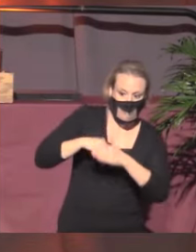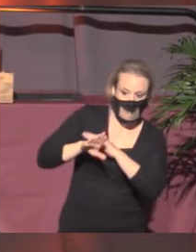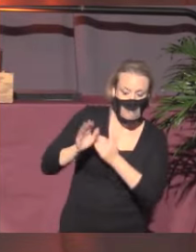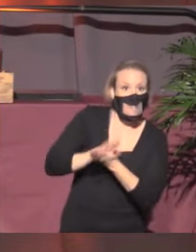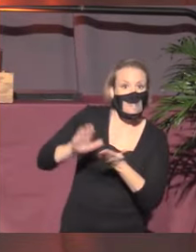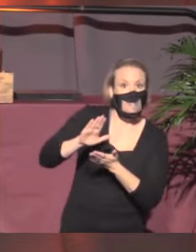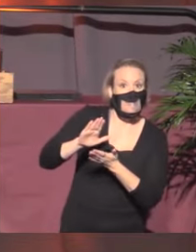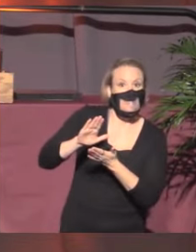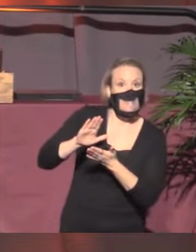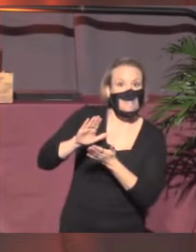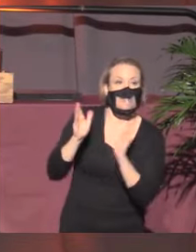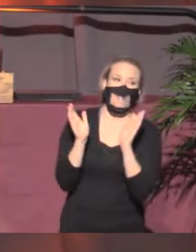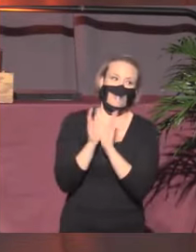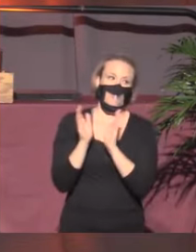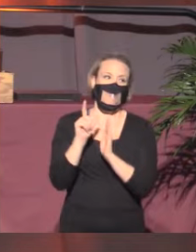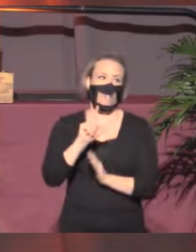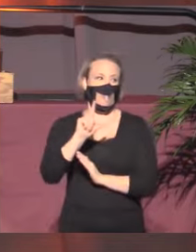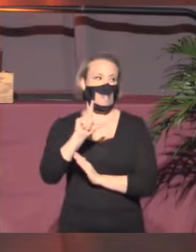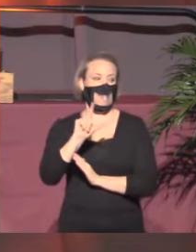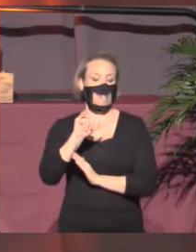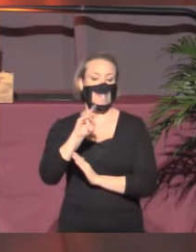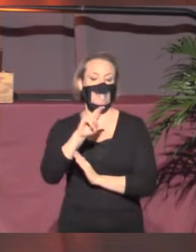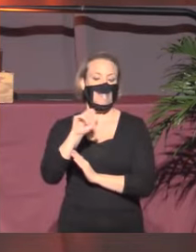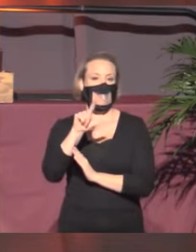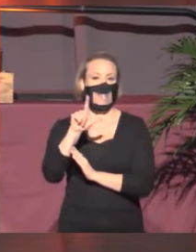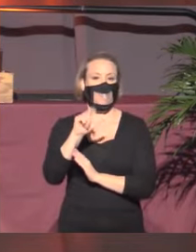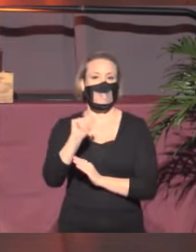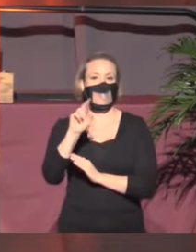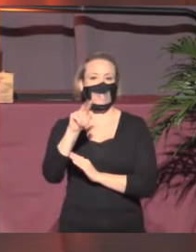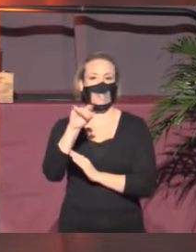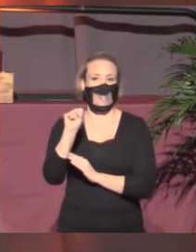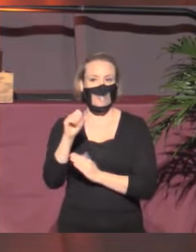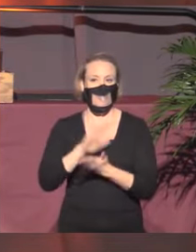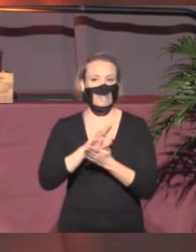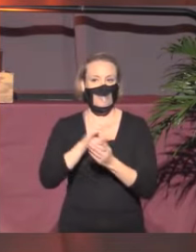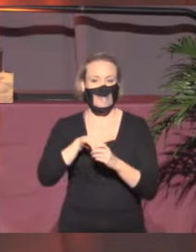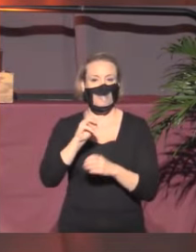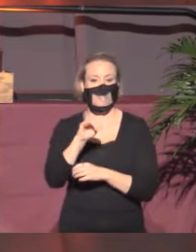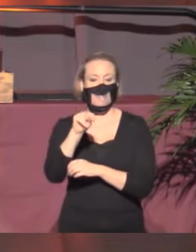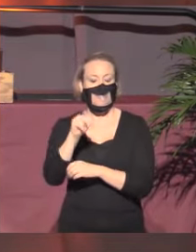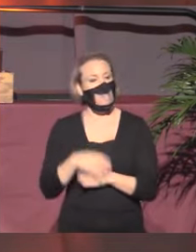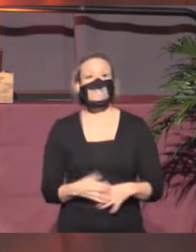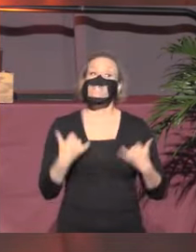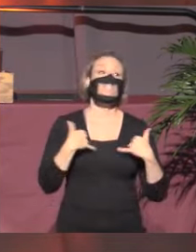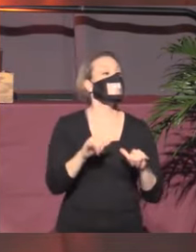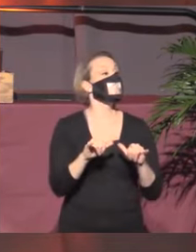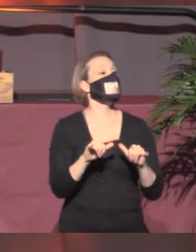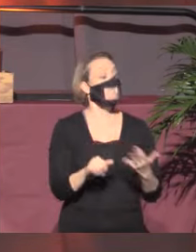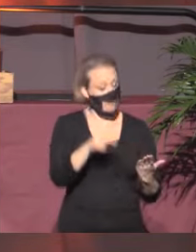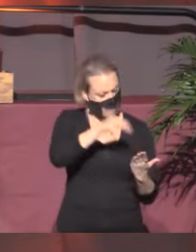a small liberal arts school in Minnesota. Yet with all this change, I still committed myself to reading through my grandfather's